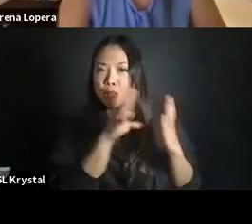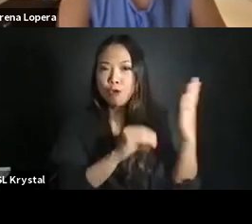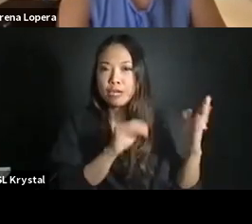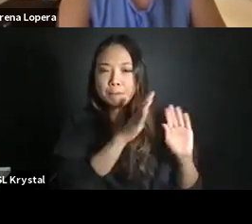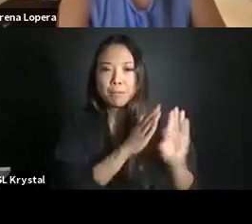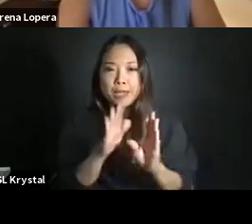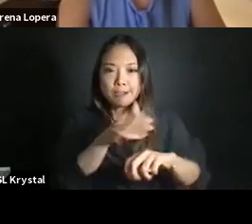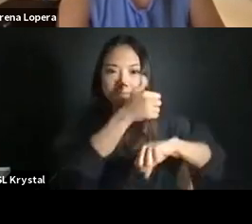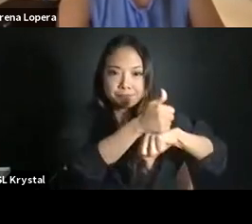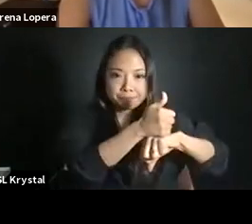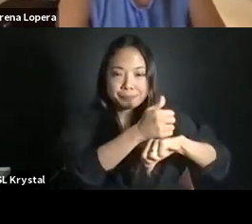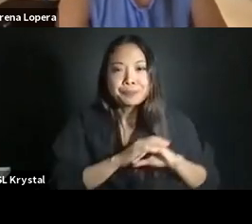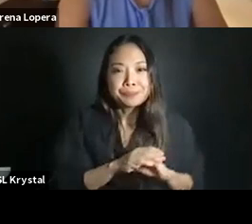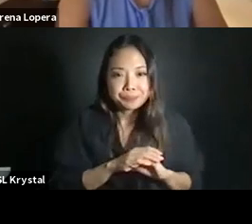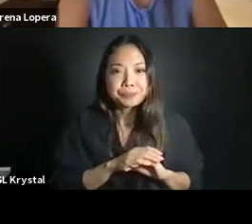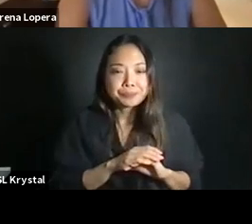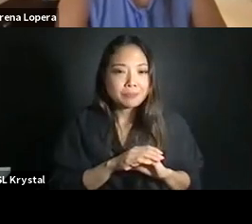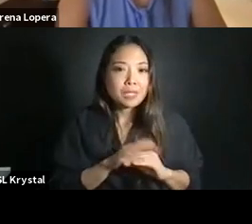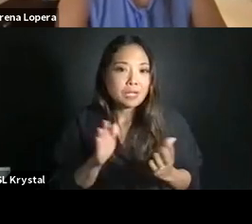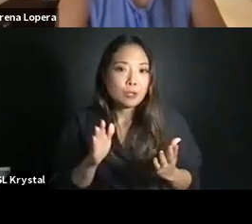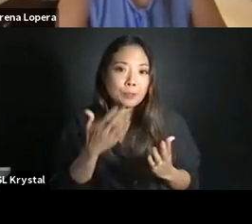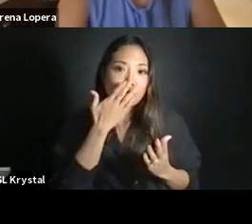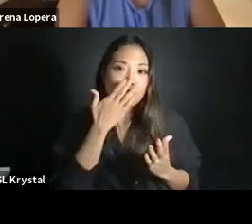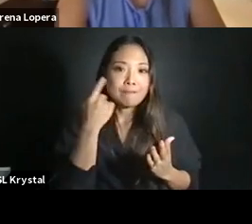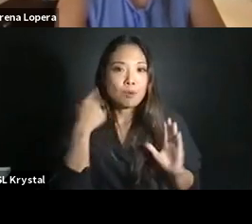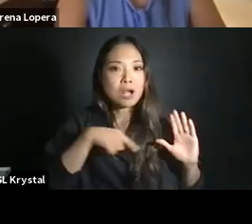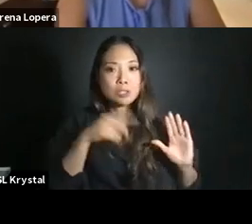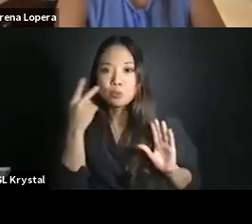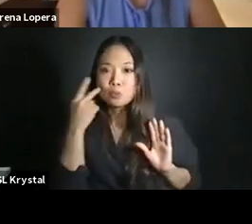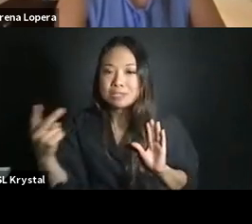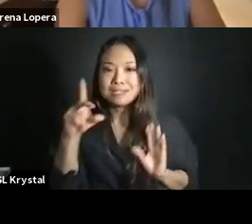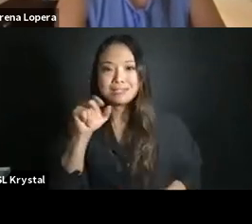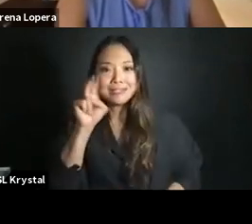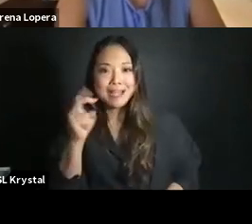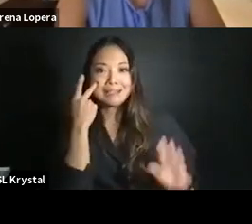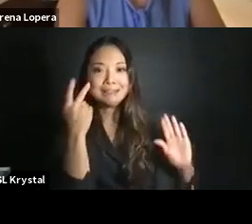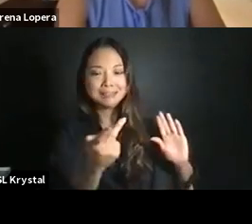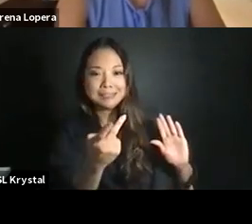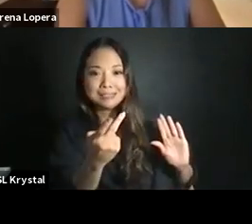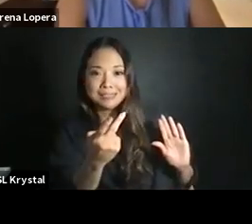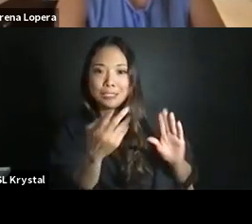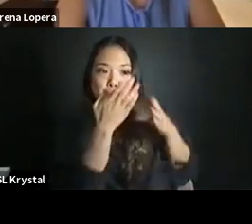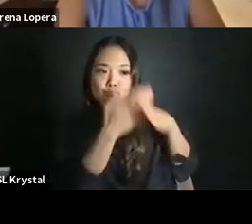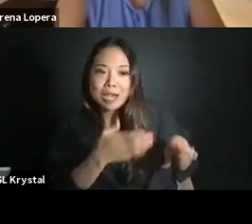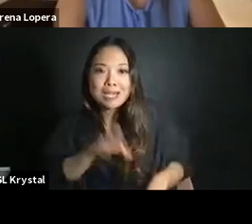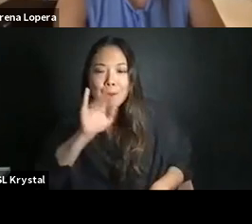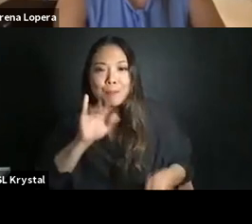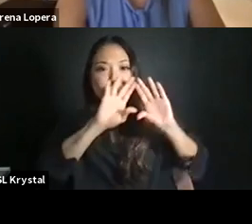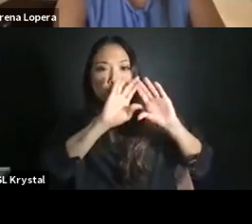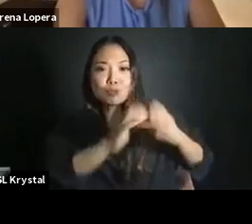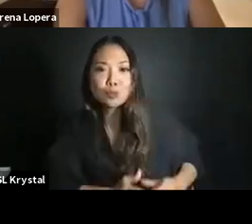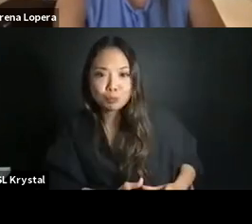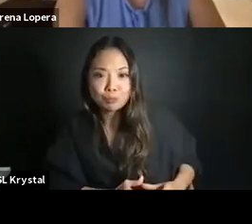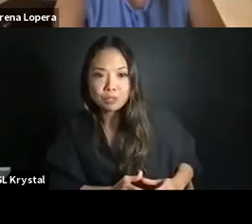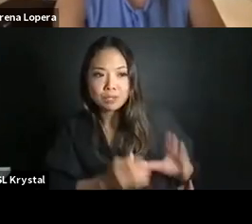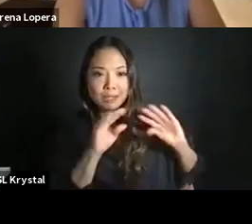uh be nice to for the for us and the community to see that data uh differentiated by groups and also uh what are the